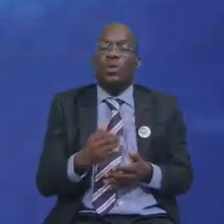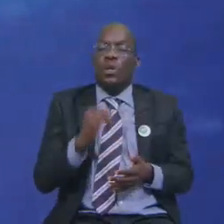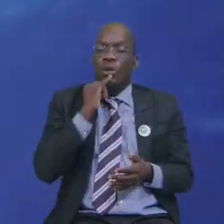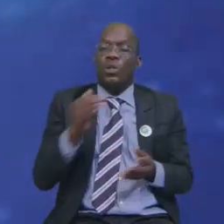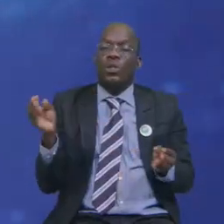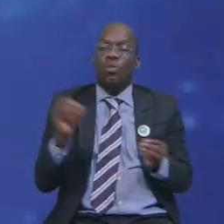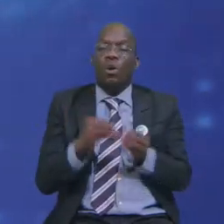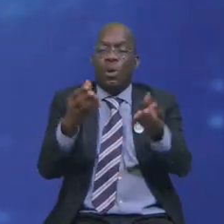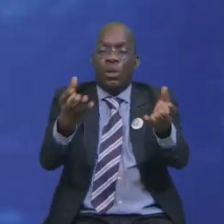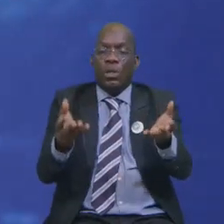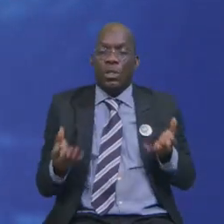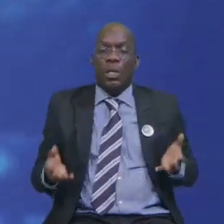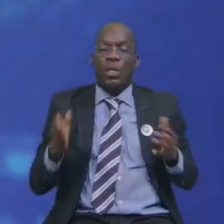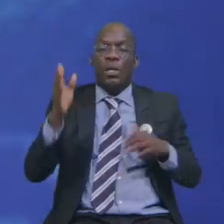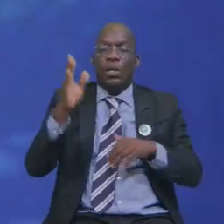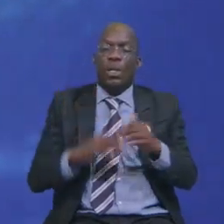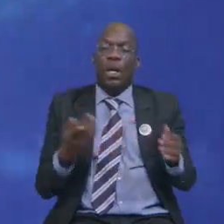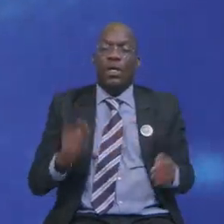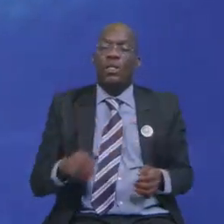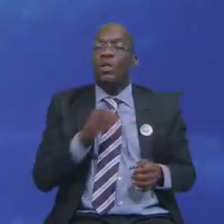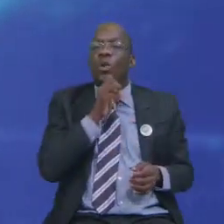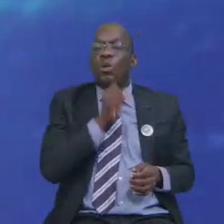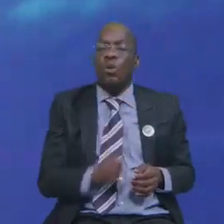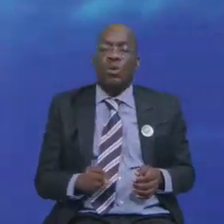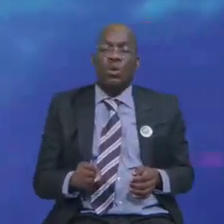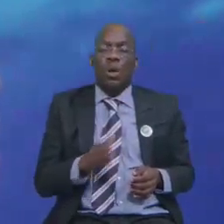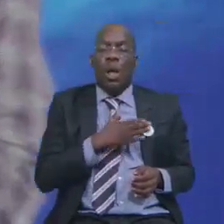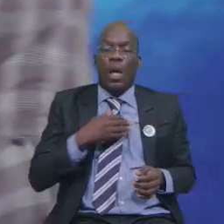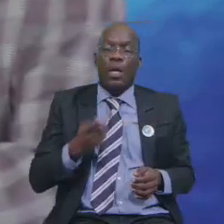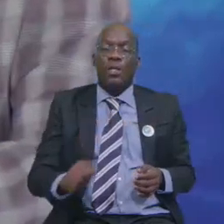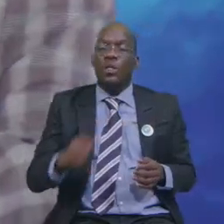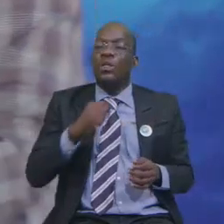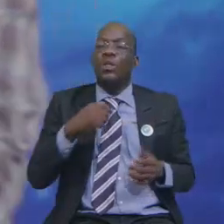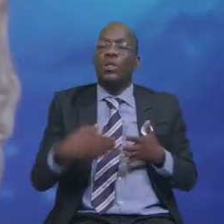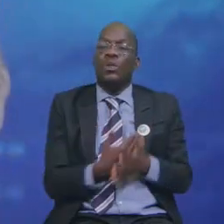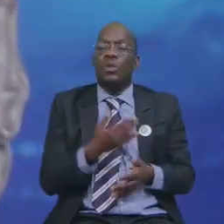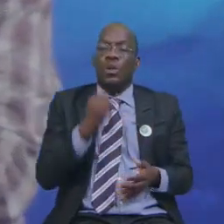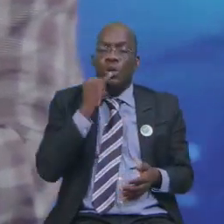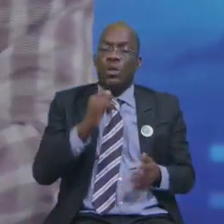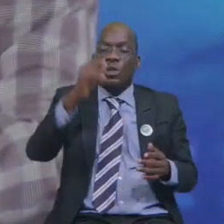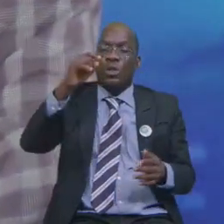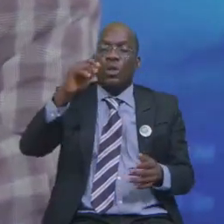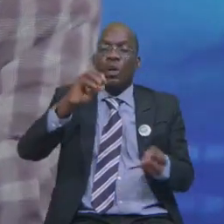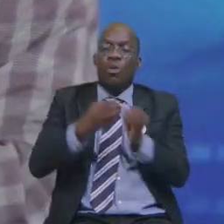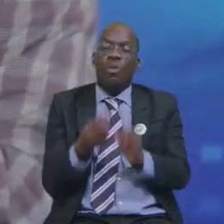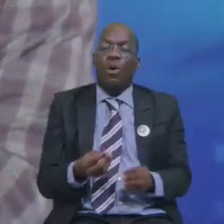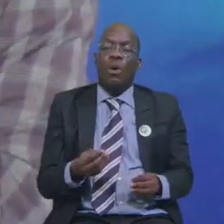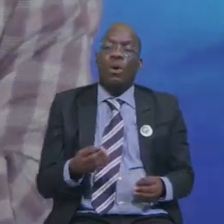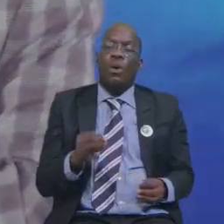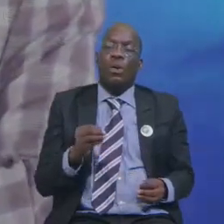desirable than the old. And the new is more fervent. The new is